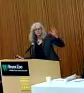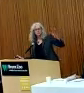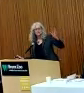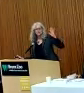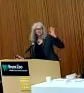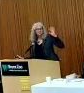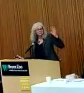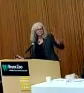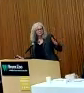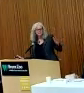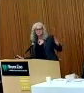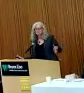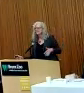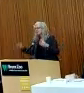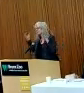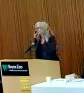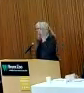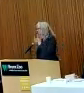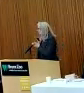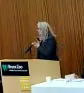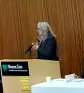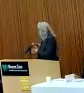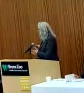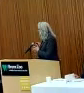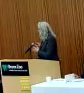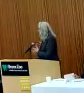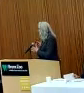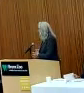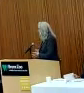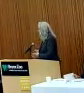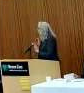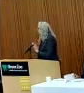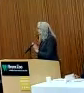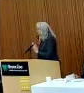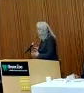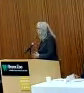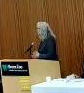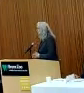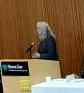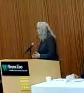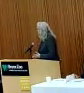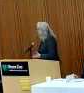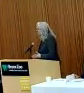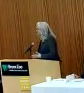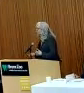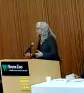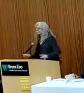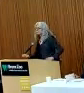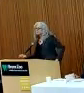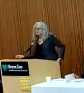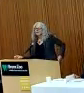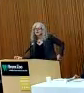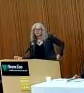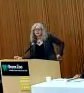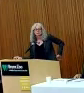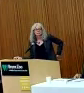about redlining back in the 60s and then you look where lending is happening now they're going to be the same right